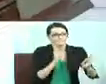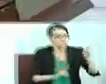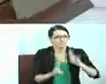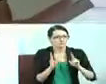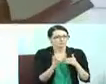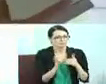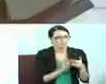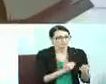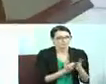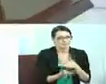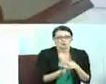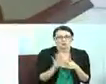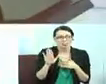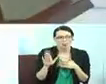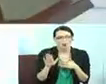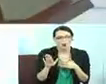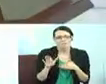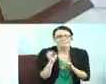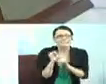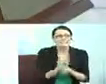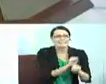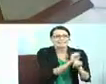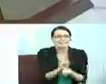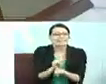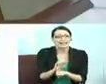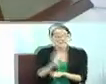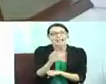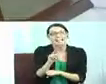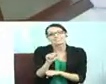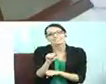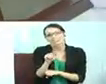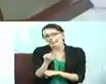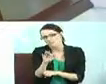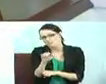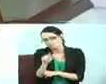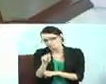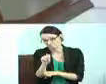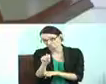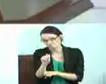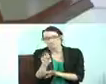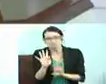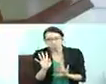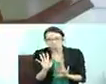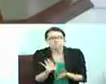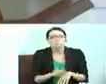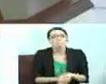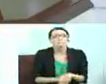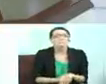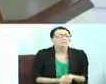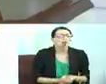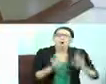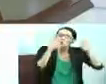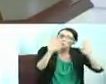despite their enslavement. What a great way to begin our